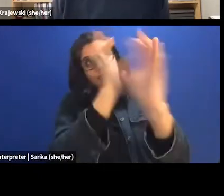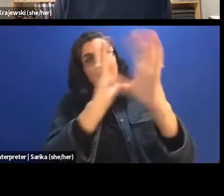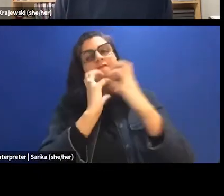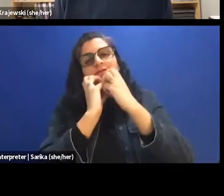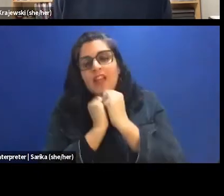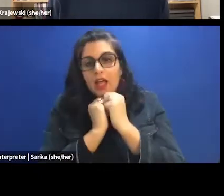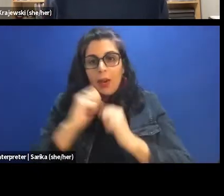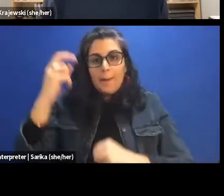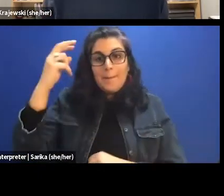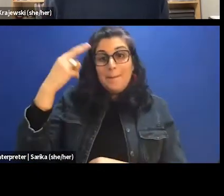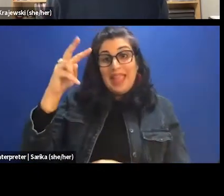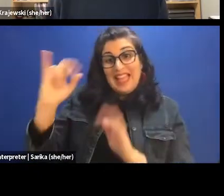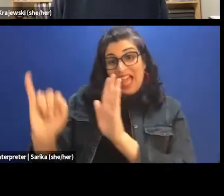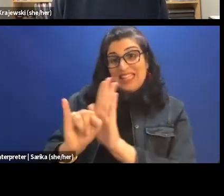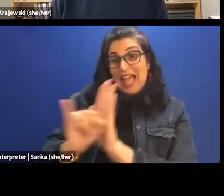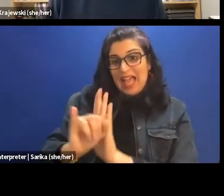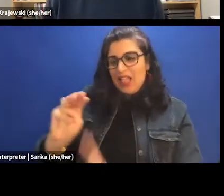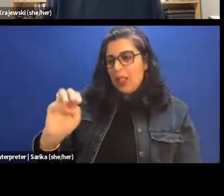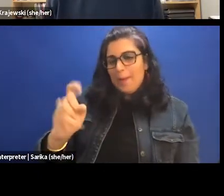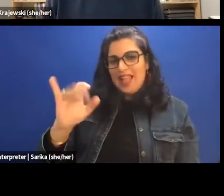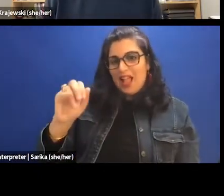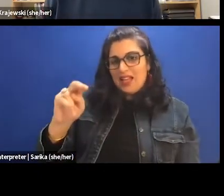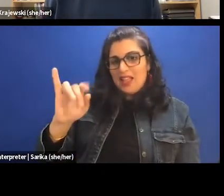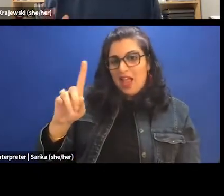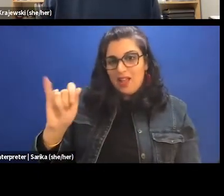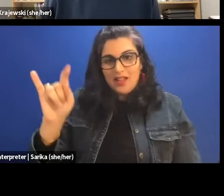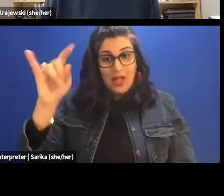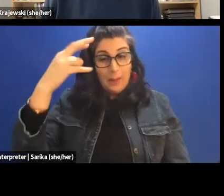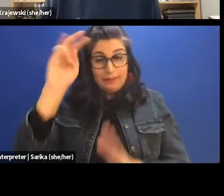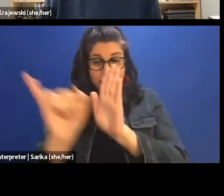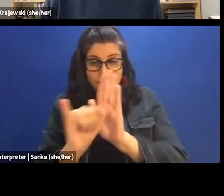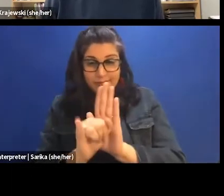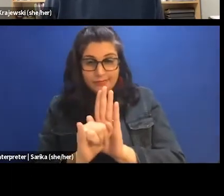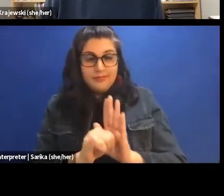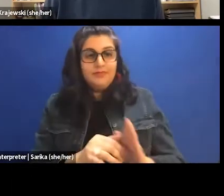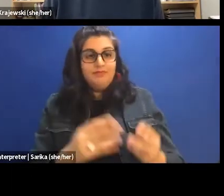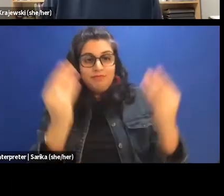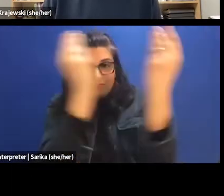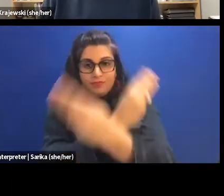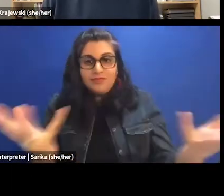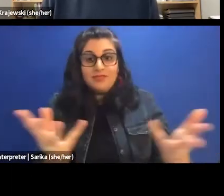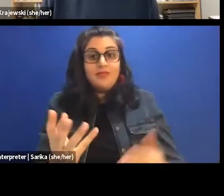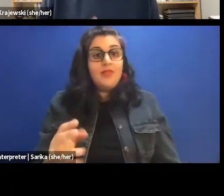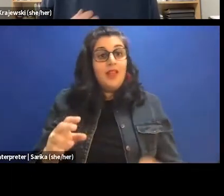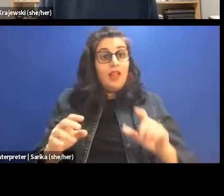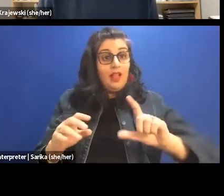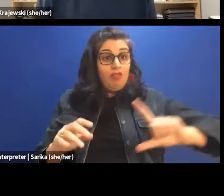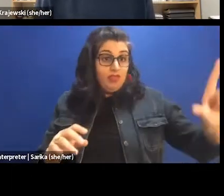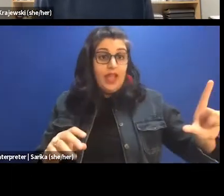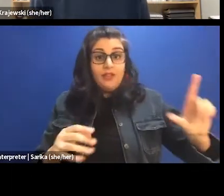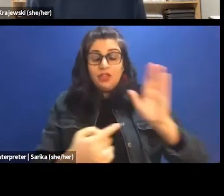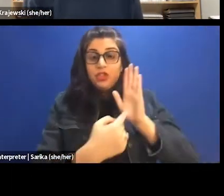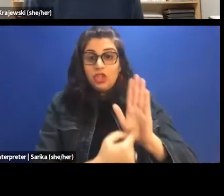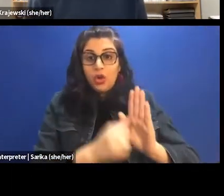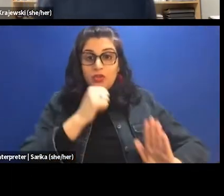of Mexicanidad to a broad public. Orozco's Women's March on the left depicts the